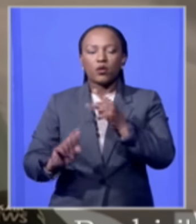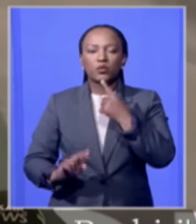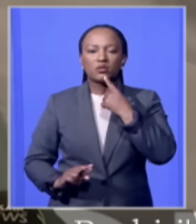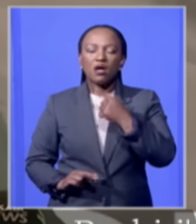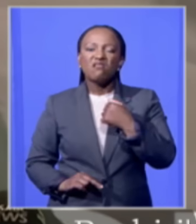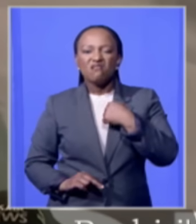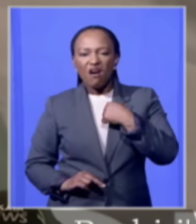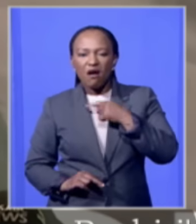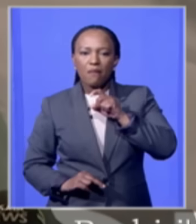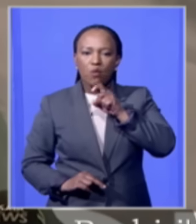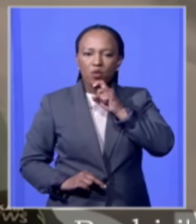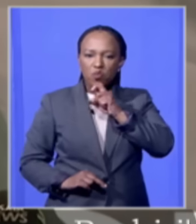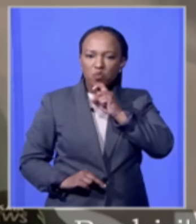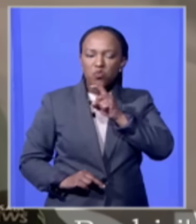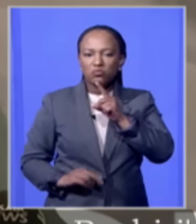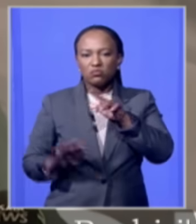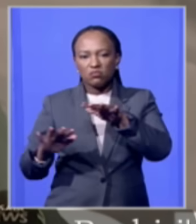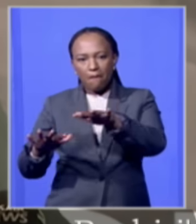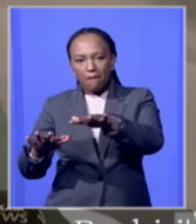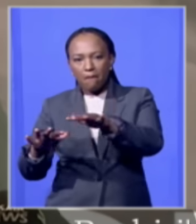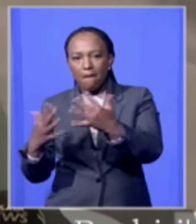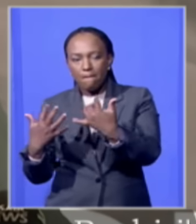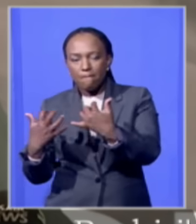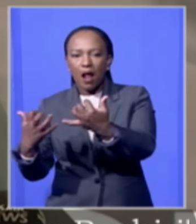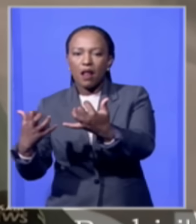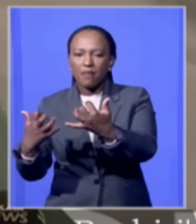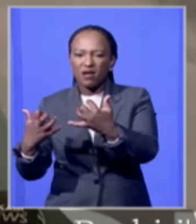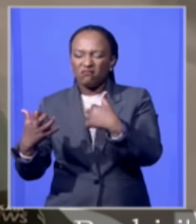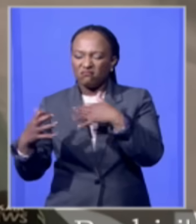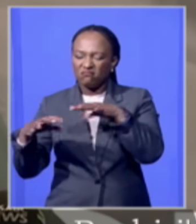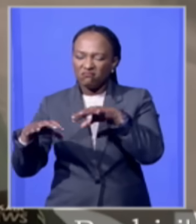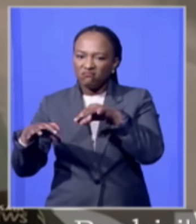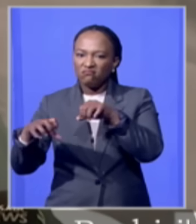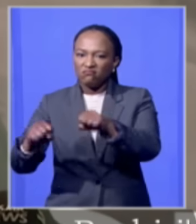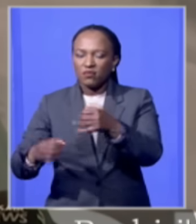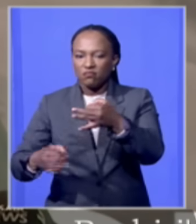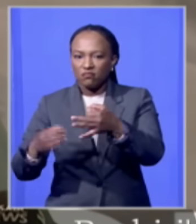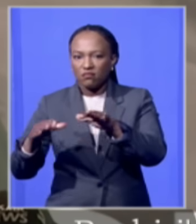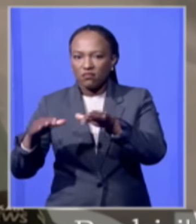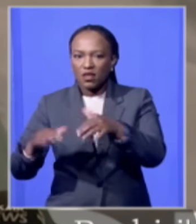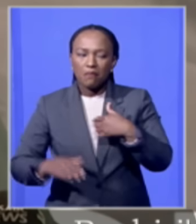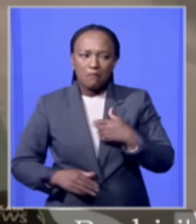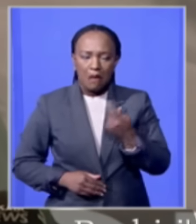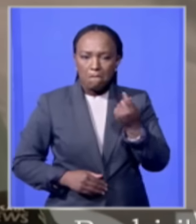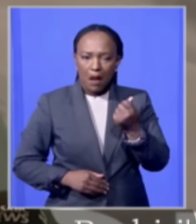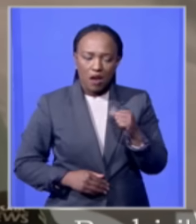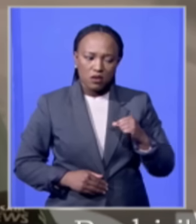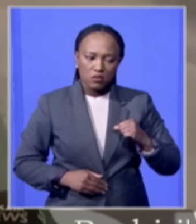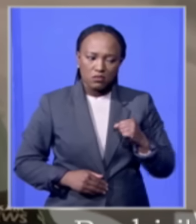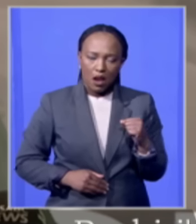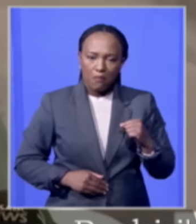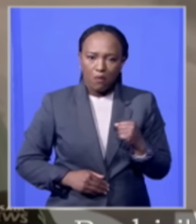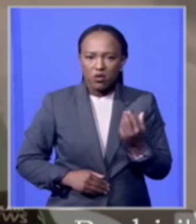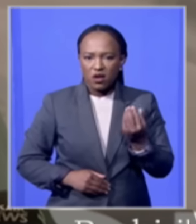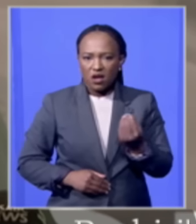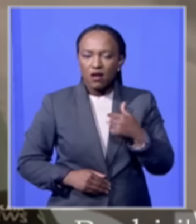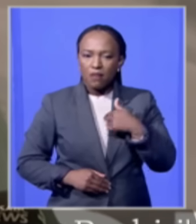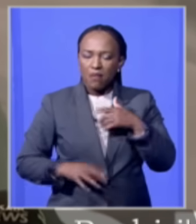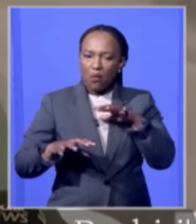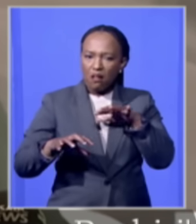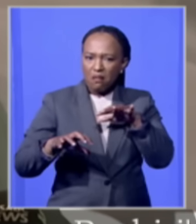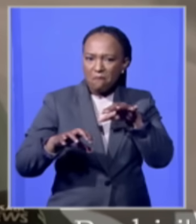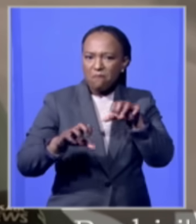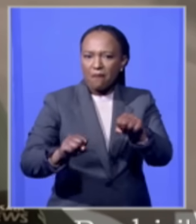use parliament now to take over the party. And I've got money from Stellenbosch who are going to take over the party through parliament. They are taking me